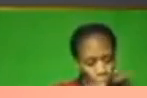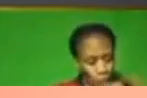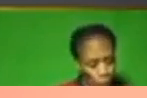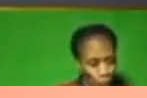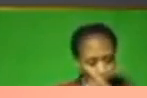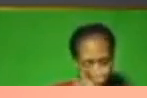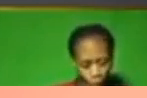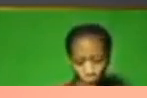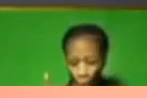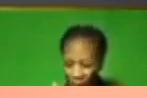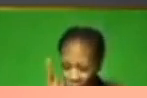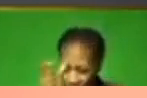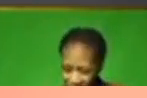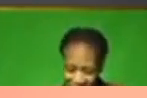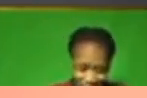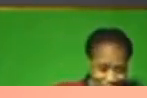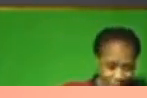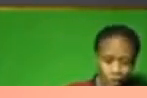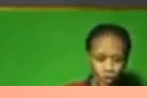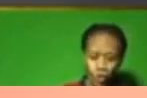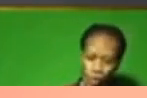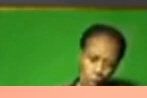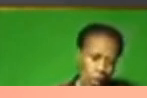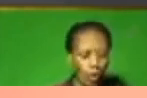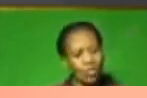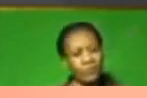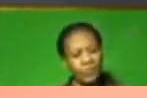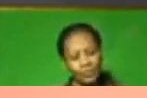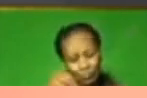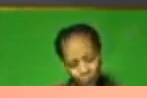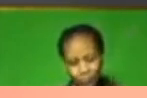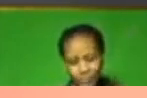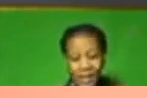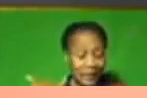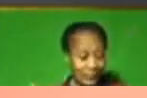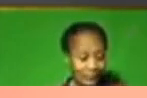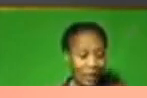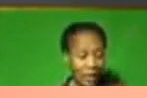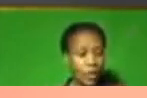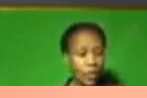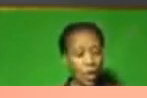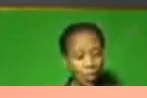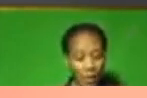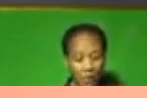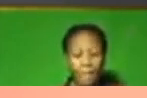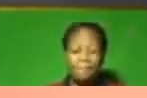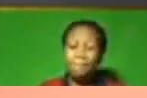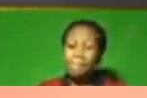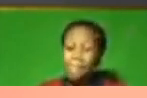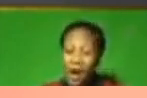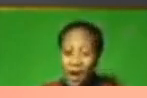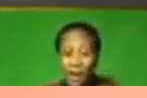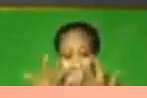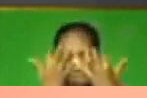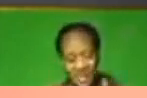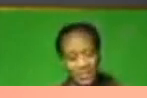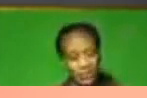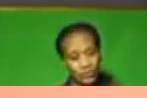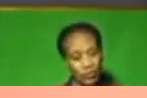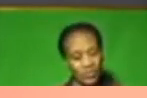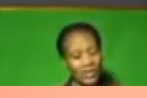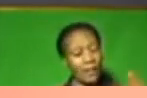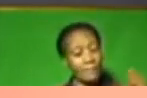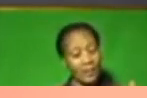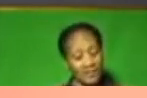no one behind. I hereby commend this budget vote of the Presidency to